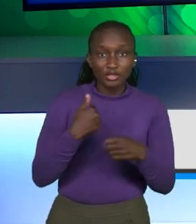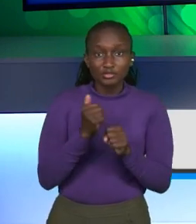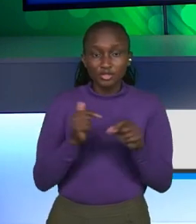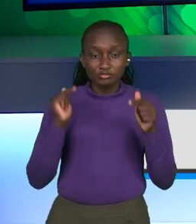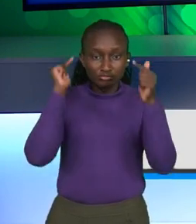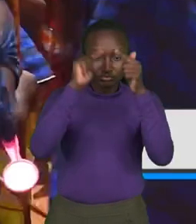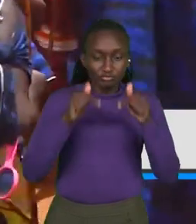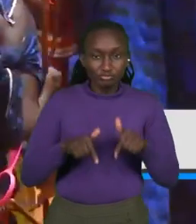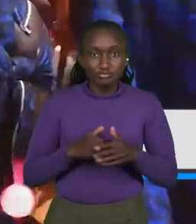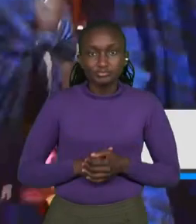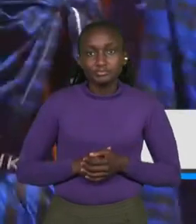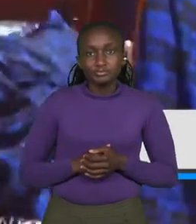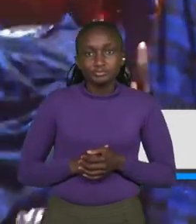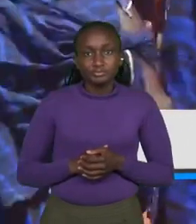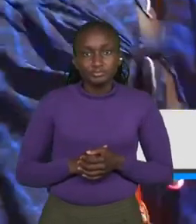date.